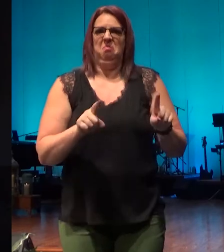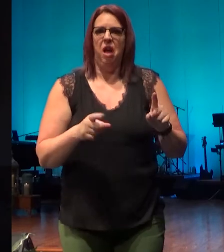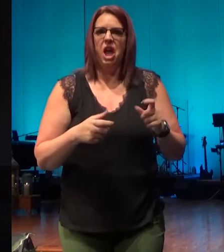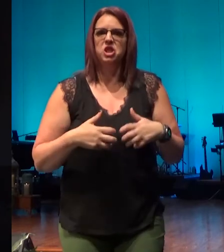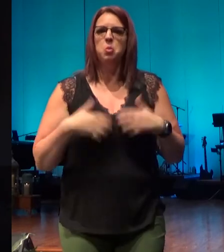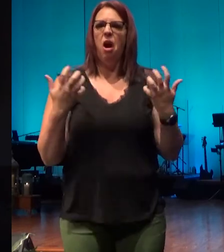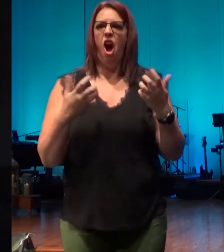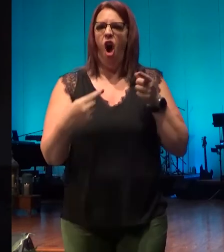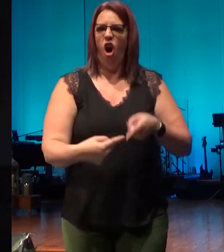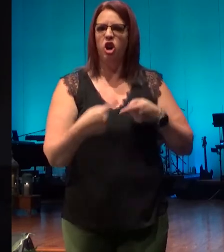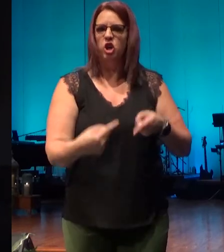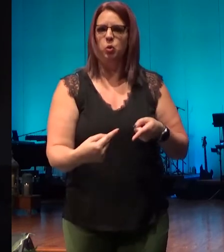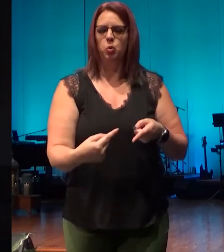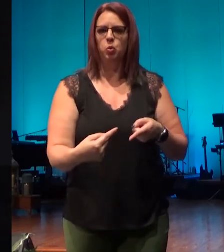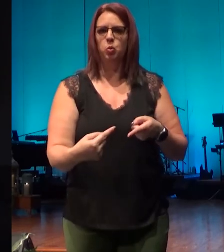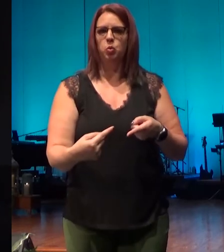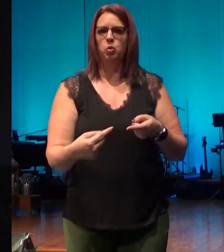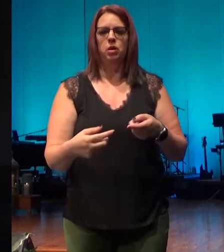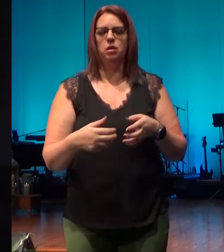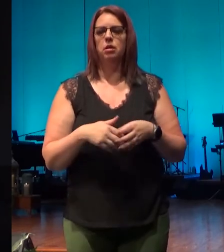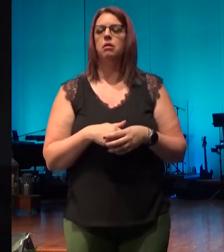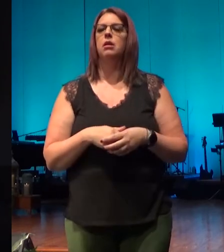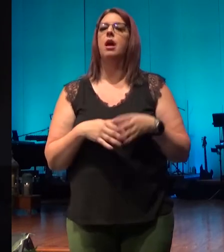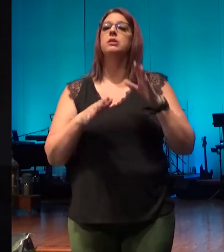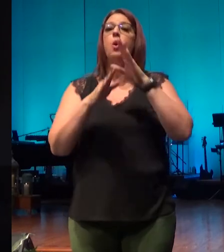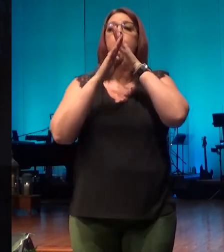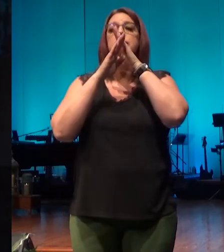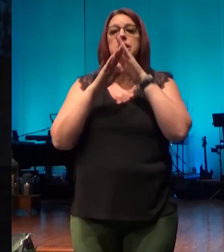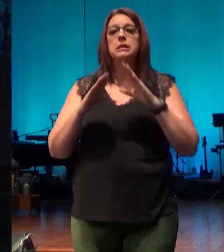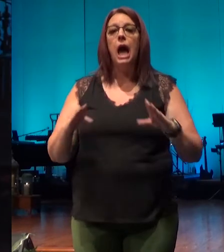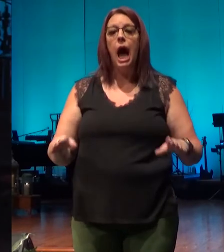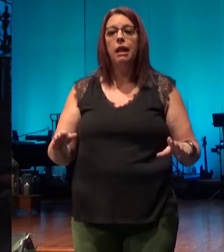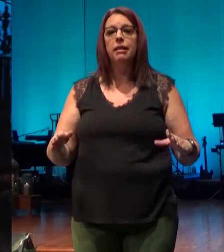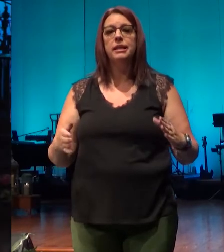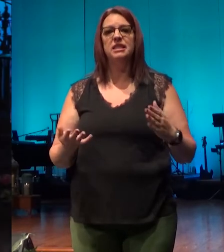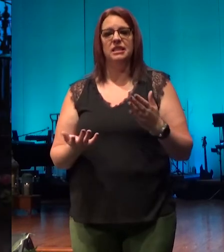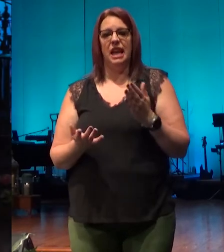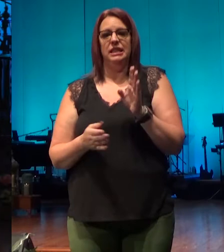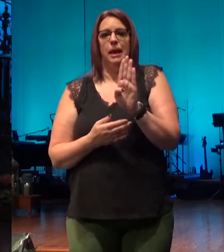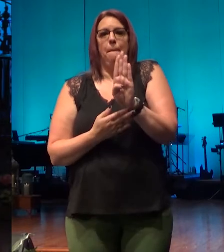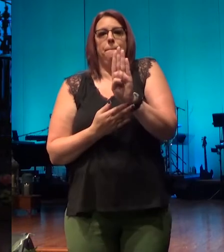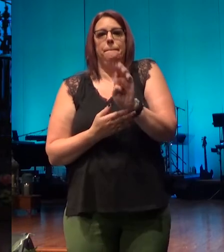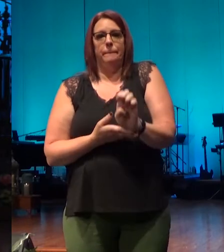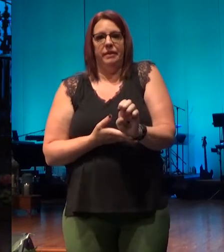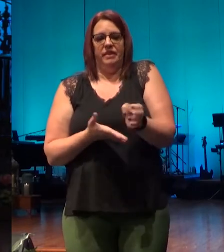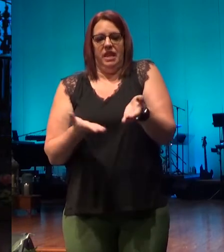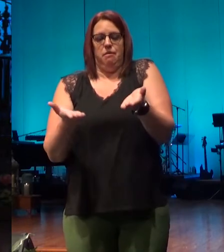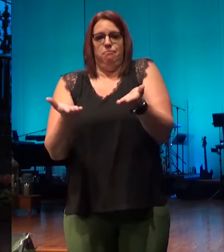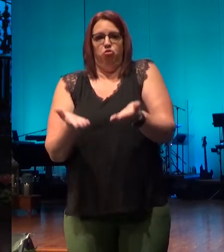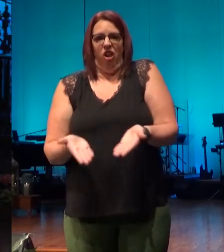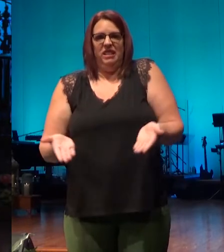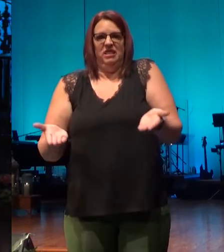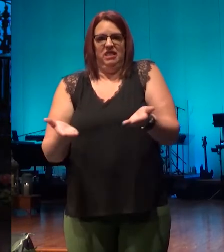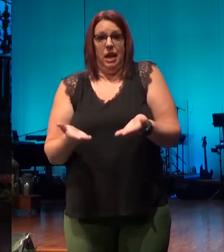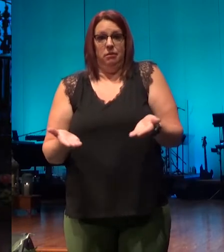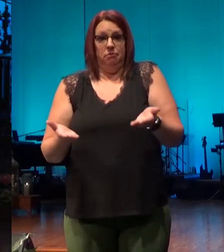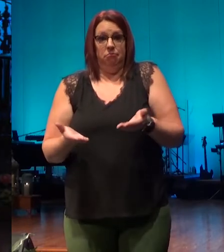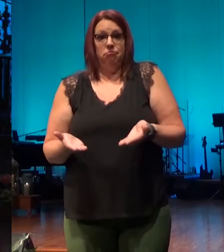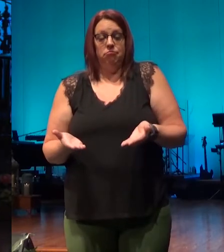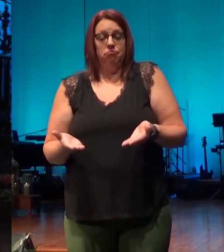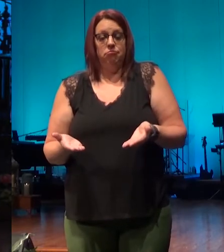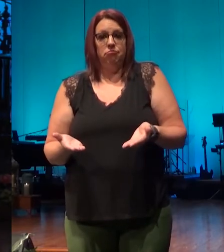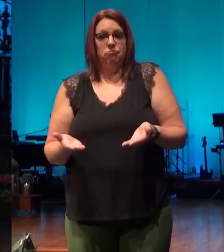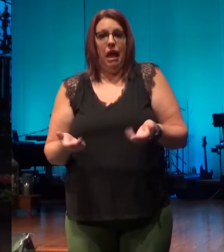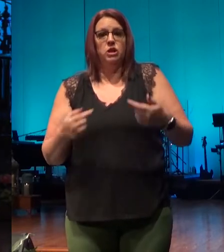Silence is a state of beingness, a state of presence with another person that I